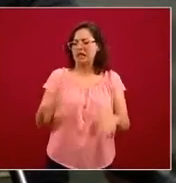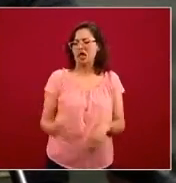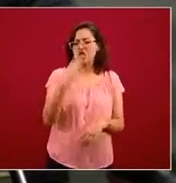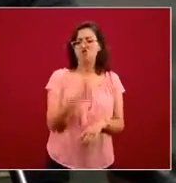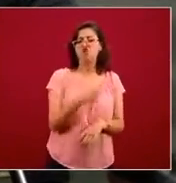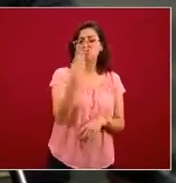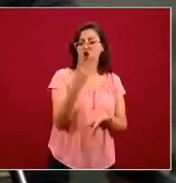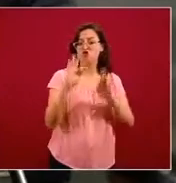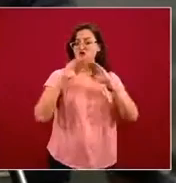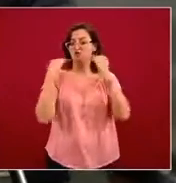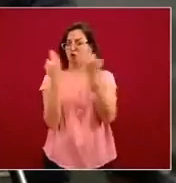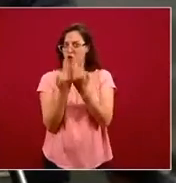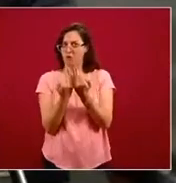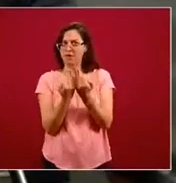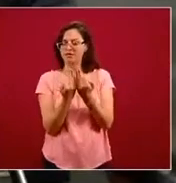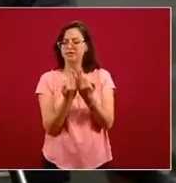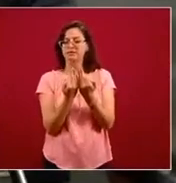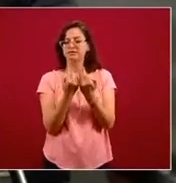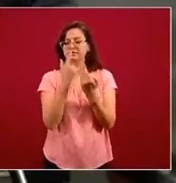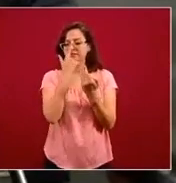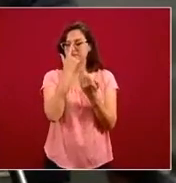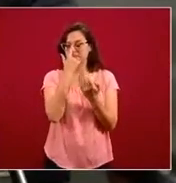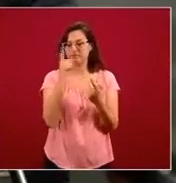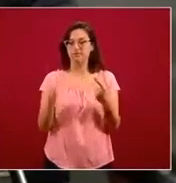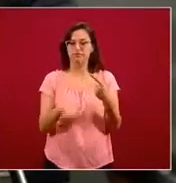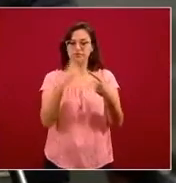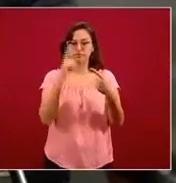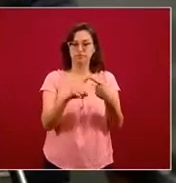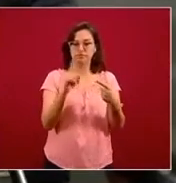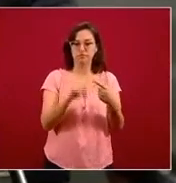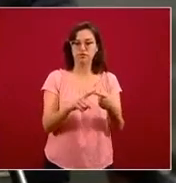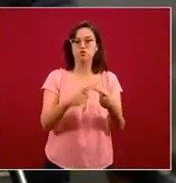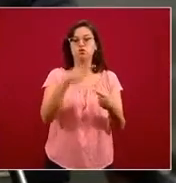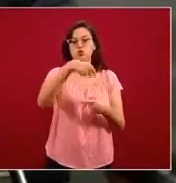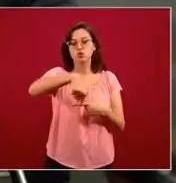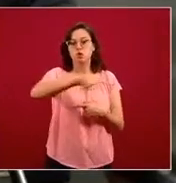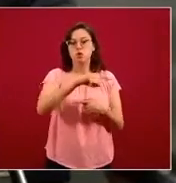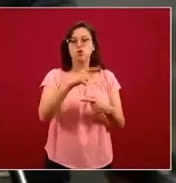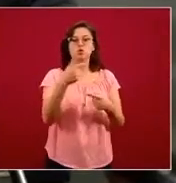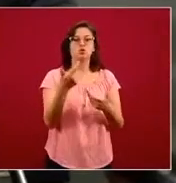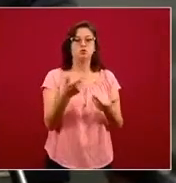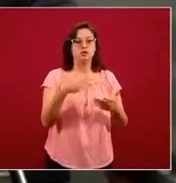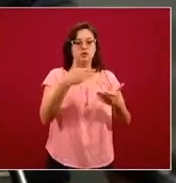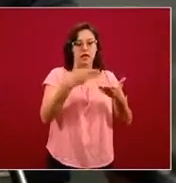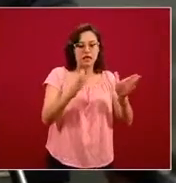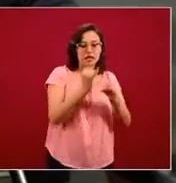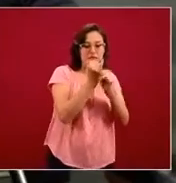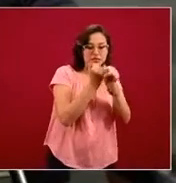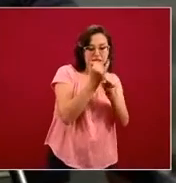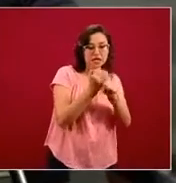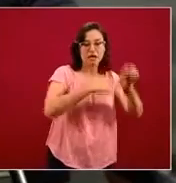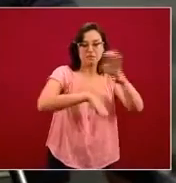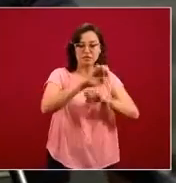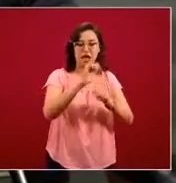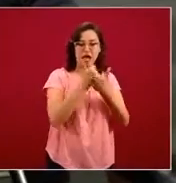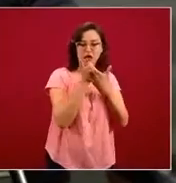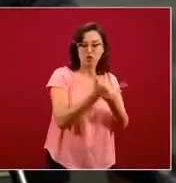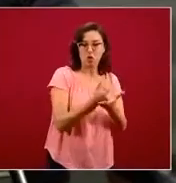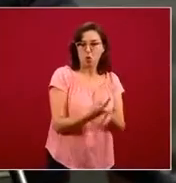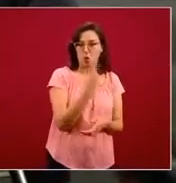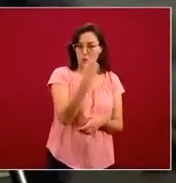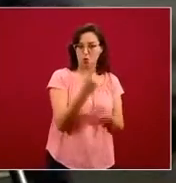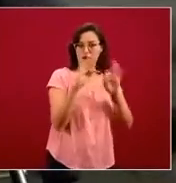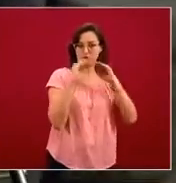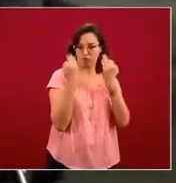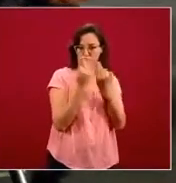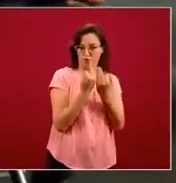are there two models? One that has been made with collaboration with